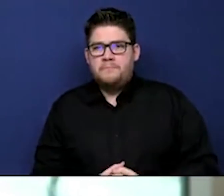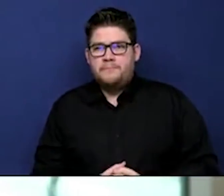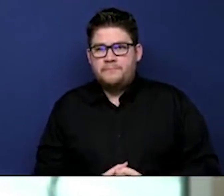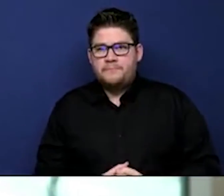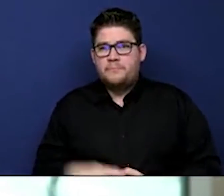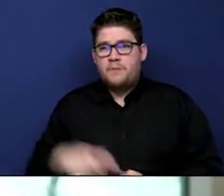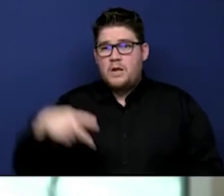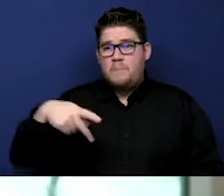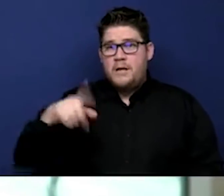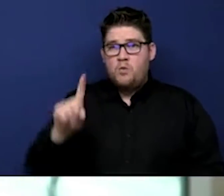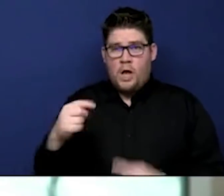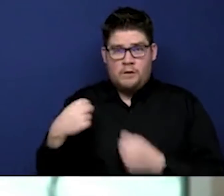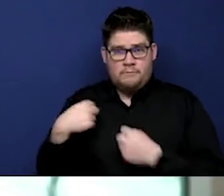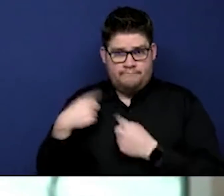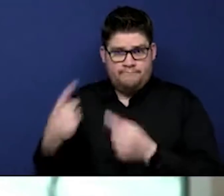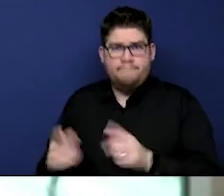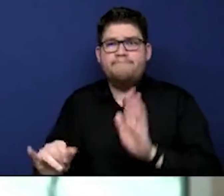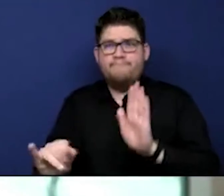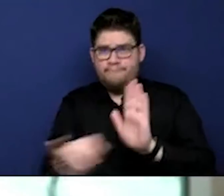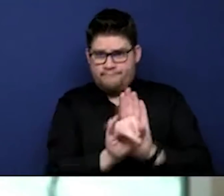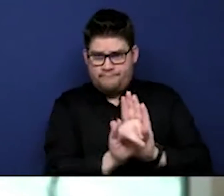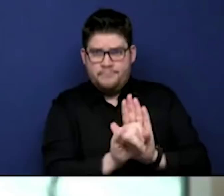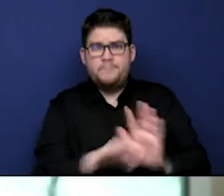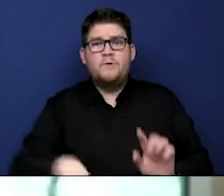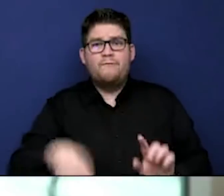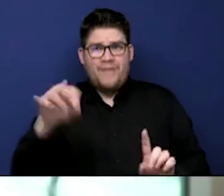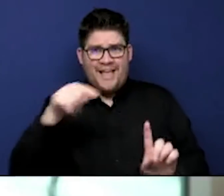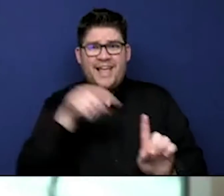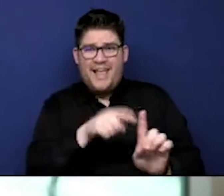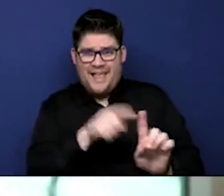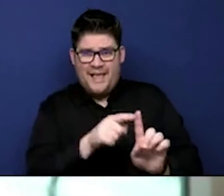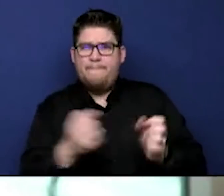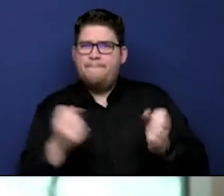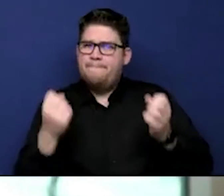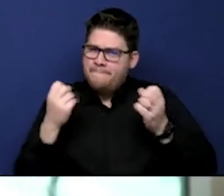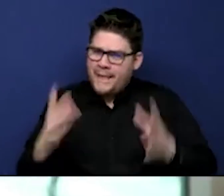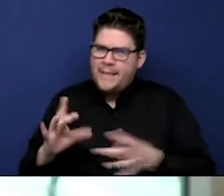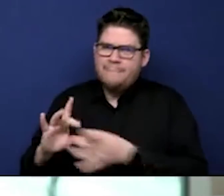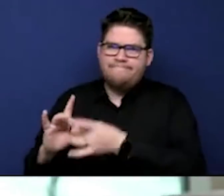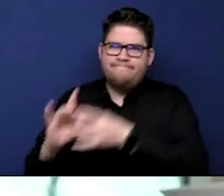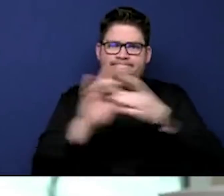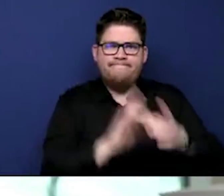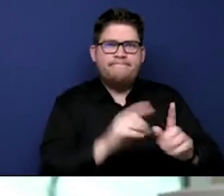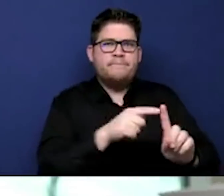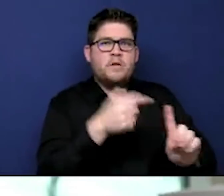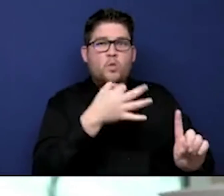in our province through our screening program is associated with Whistler or travel to Whistler,